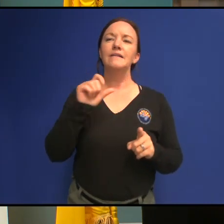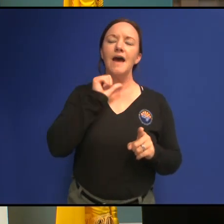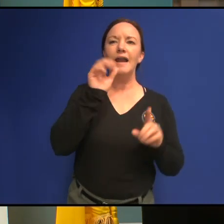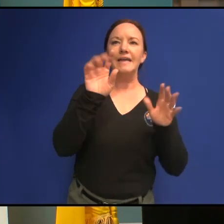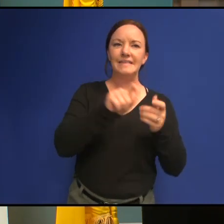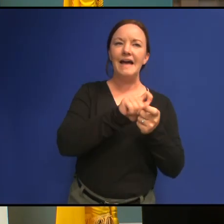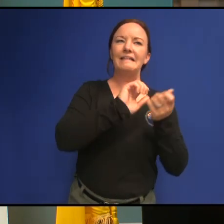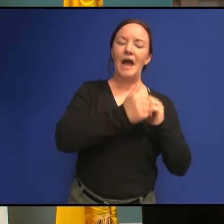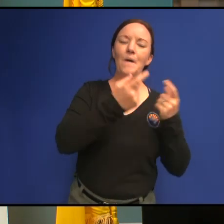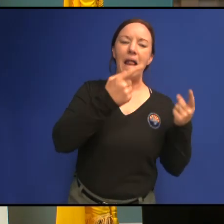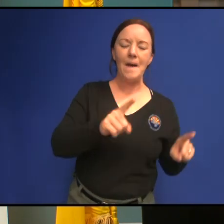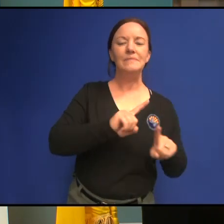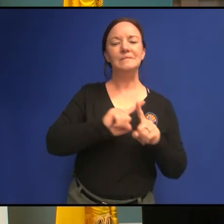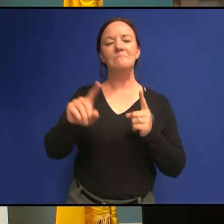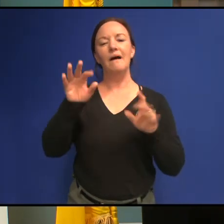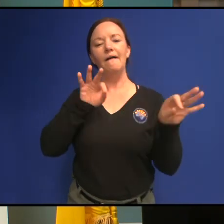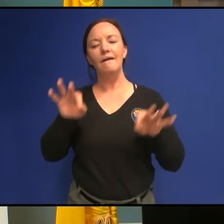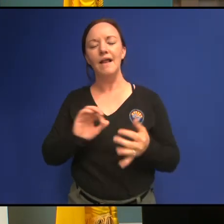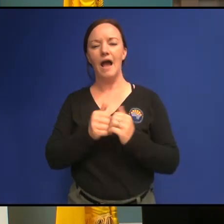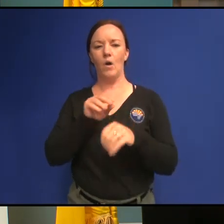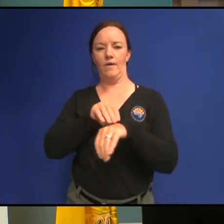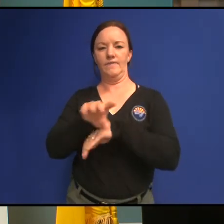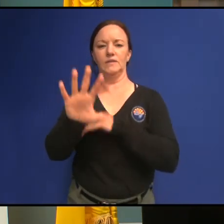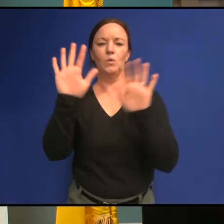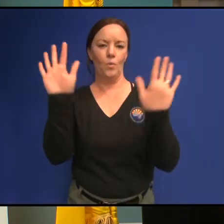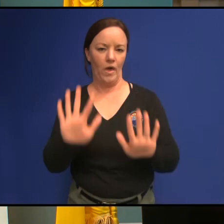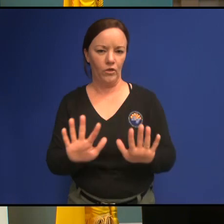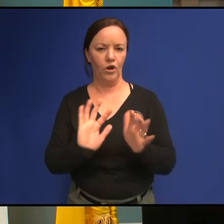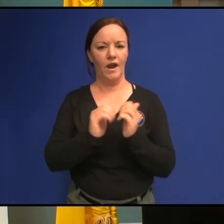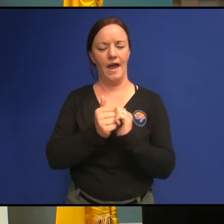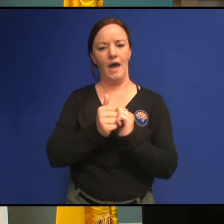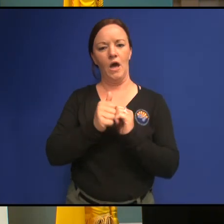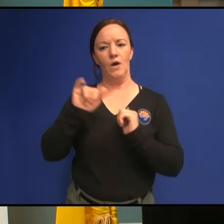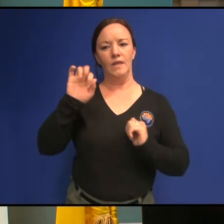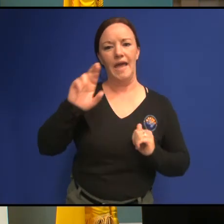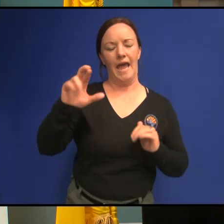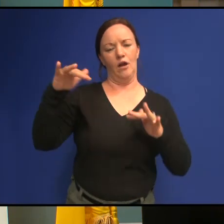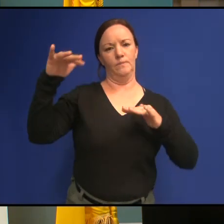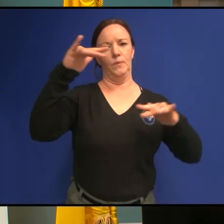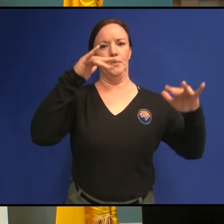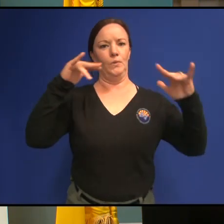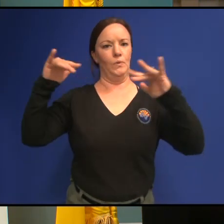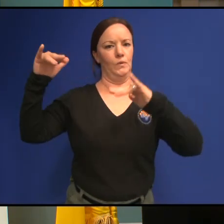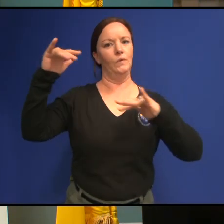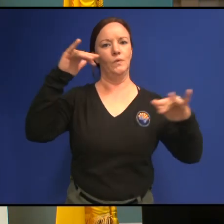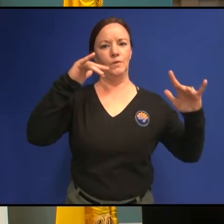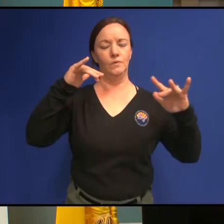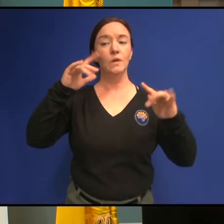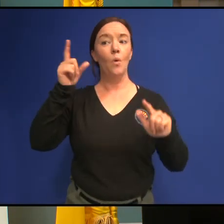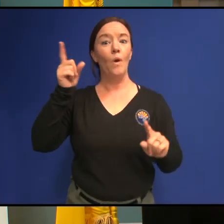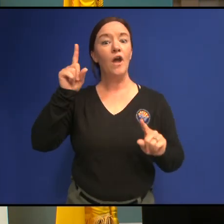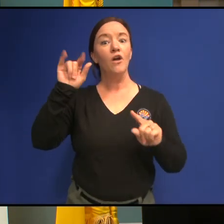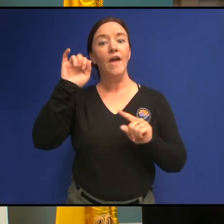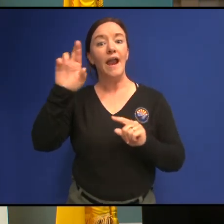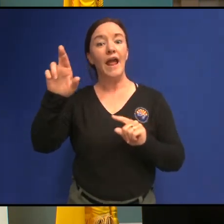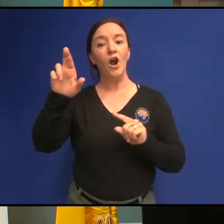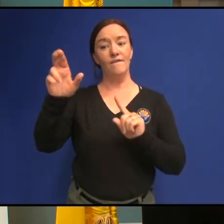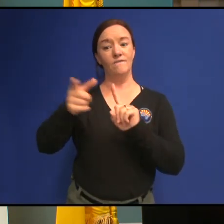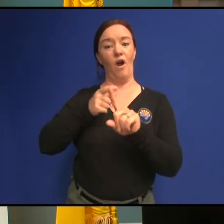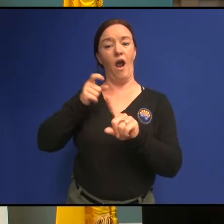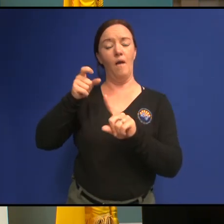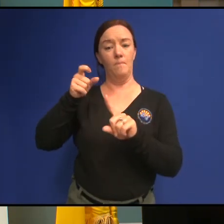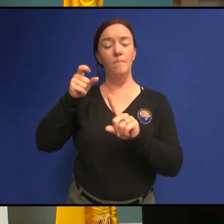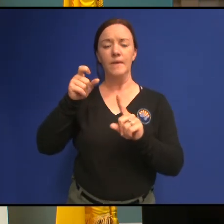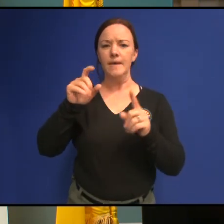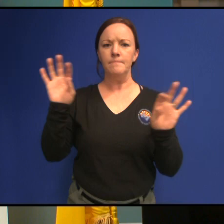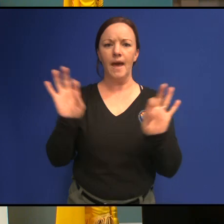the weather and how the air moves, and the fact that it matters where that air comes from, because this air is coming